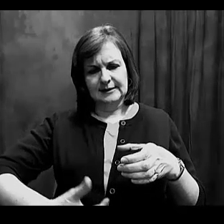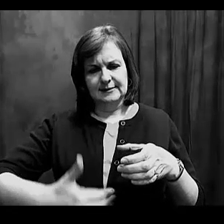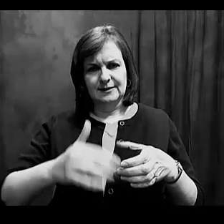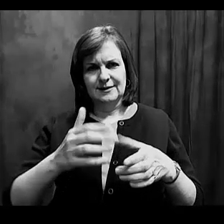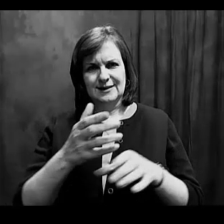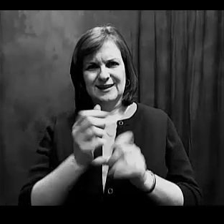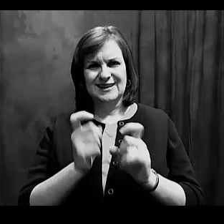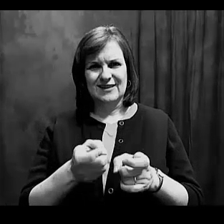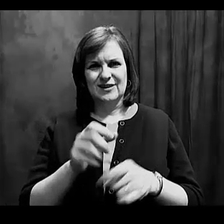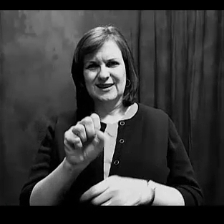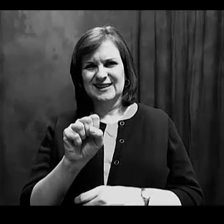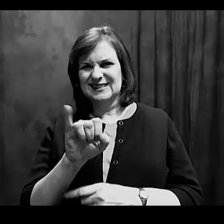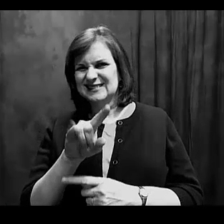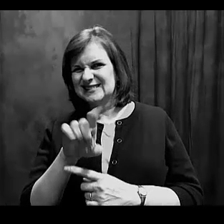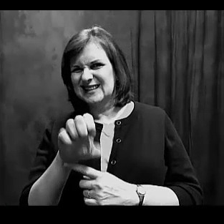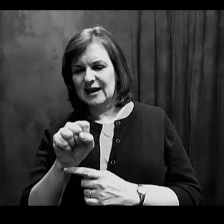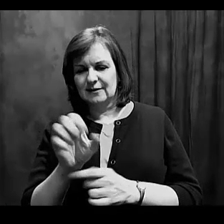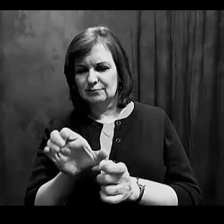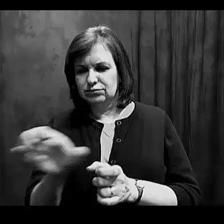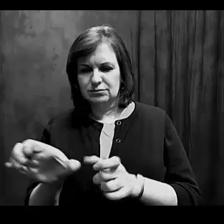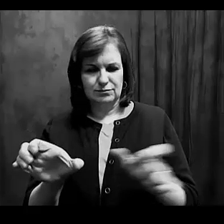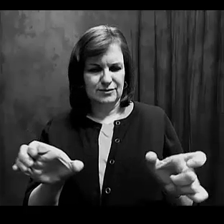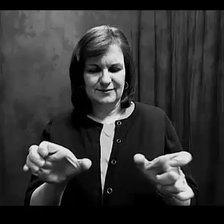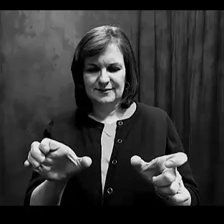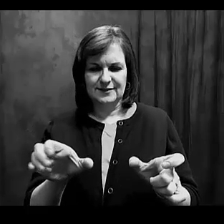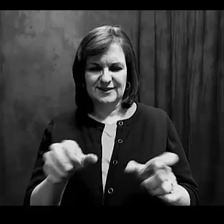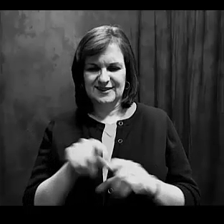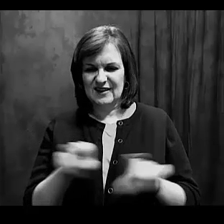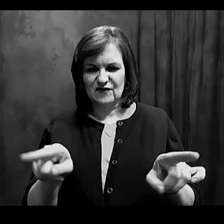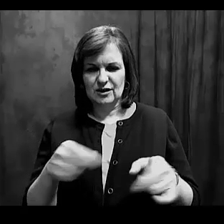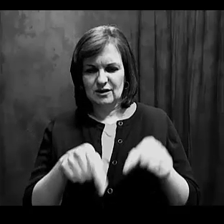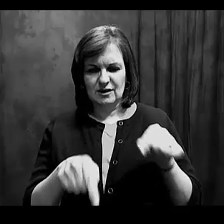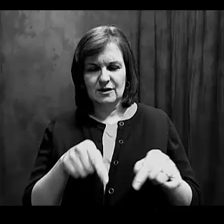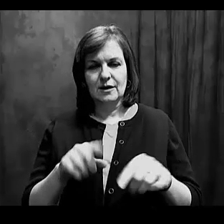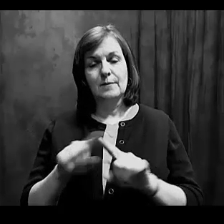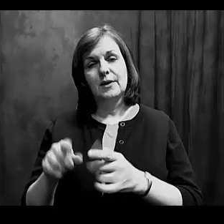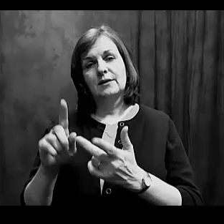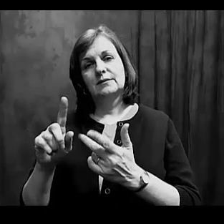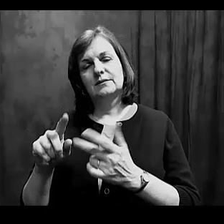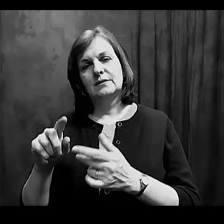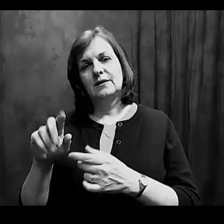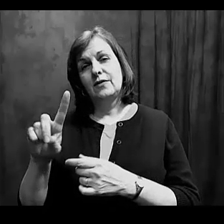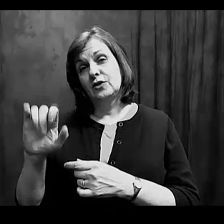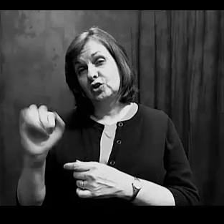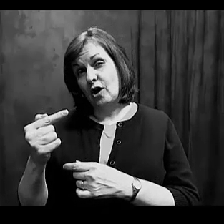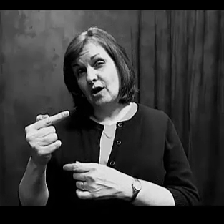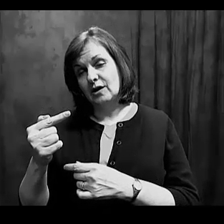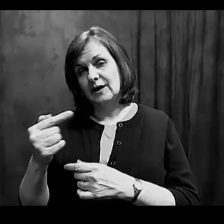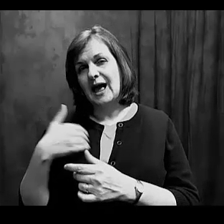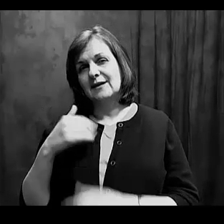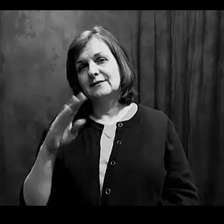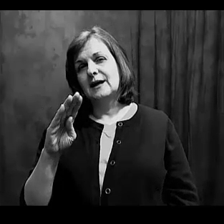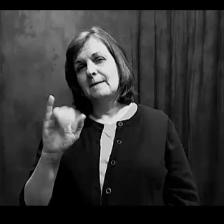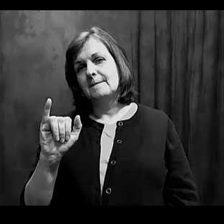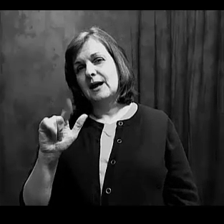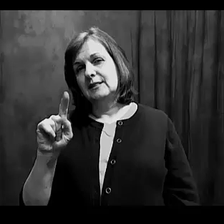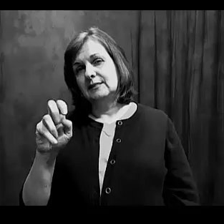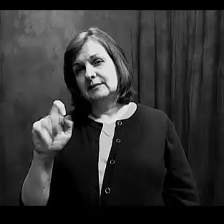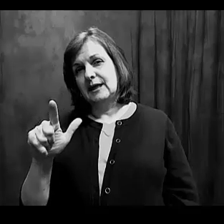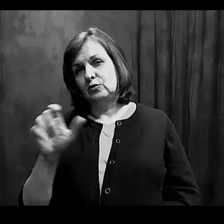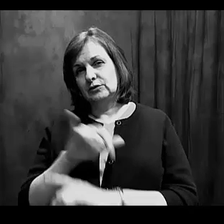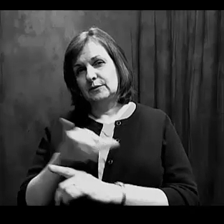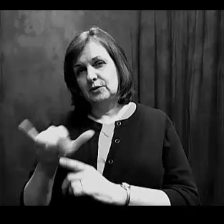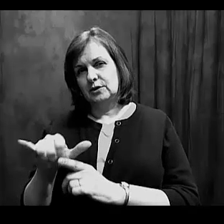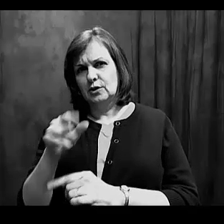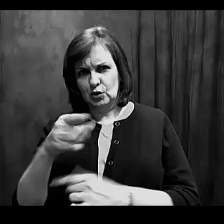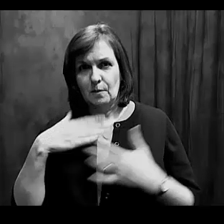this organism to give it any sides, right? But if we look at our bilateral symmetry, like in our dog here, you are